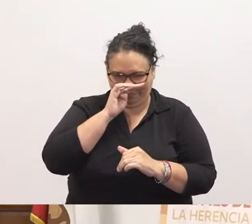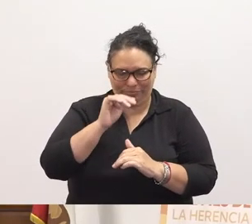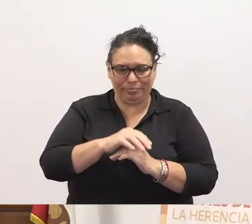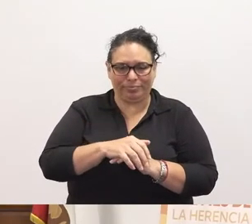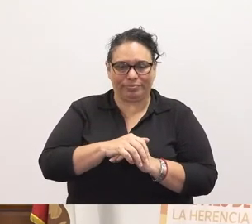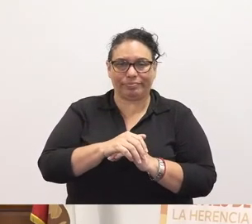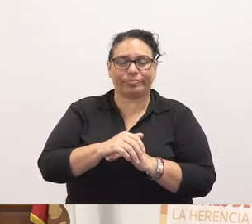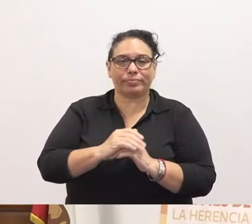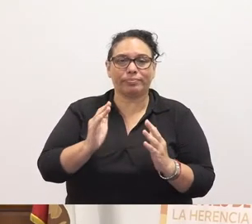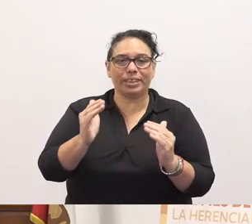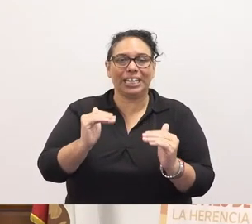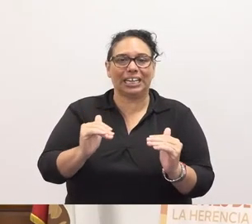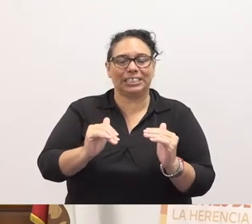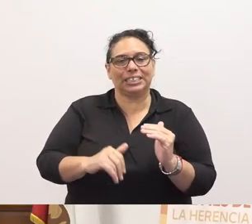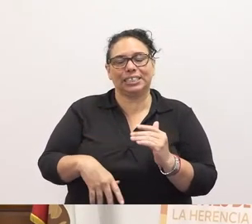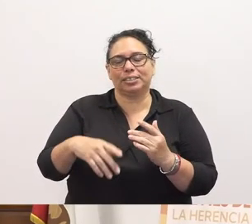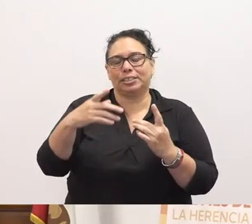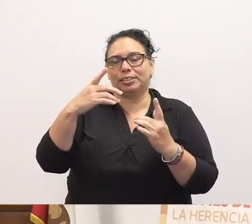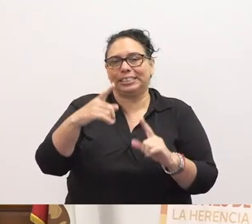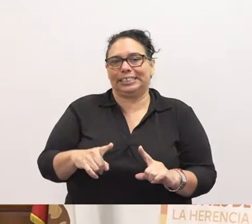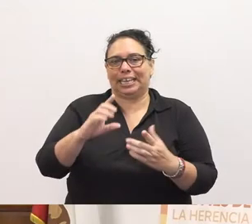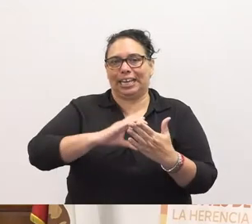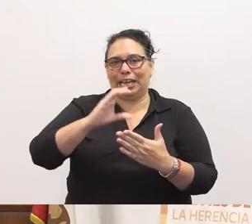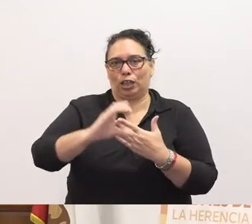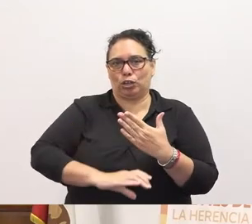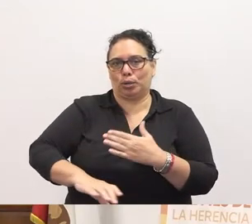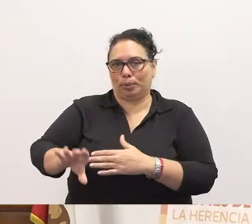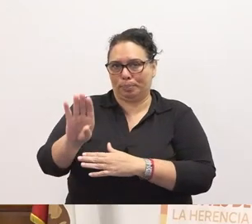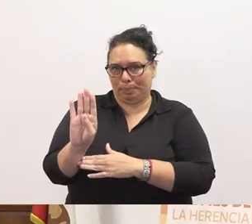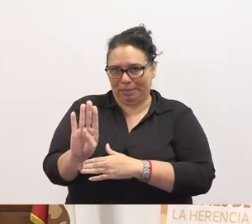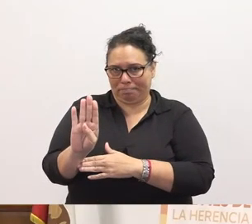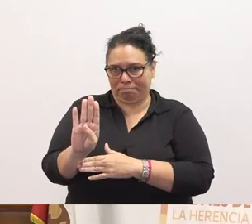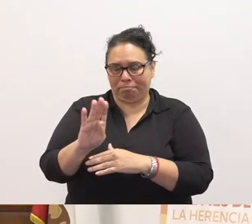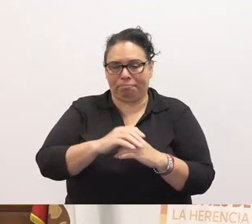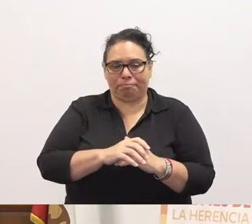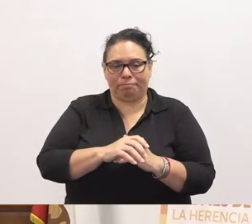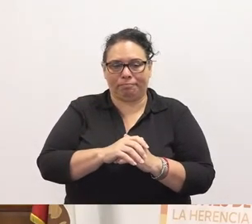Next on the agenda, we have Consent Calendar B.